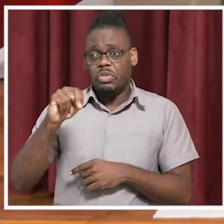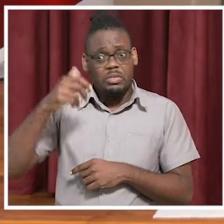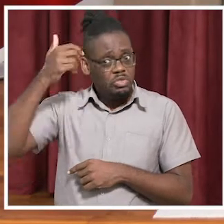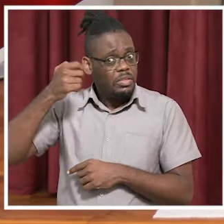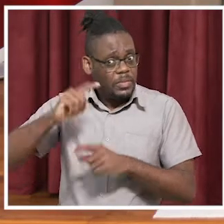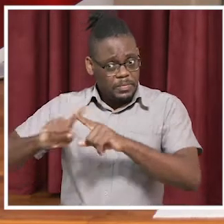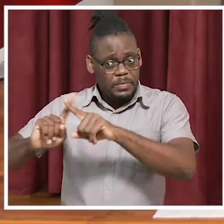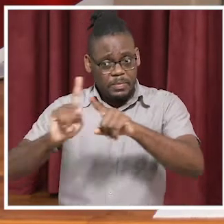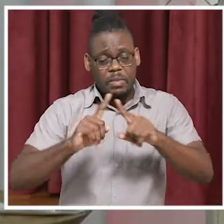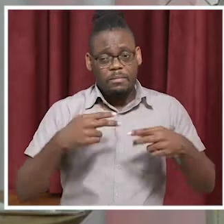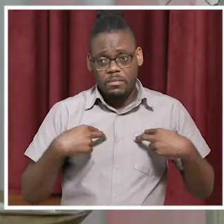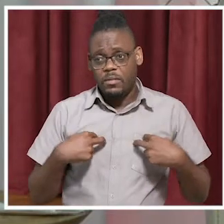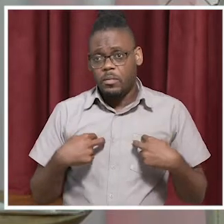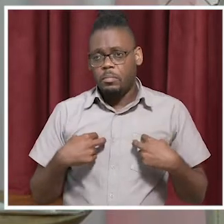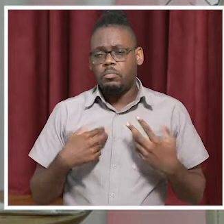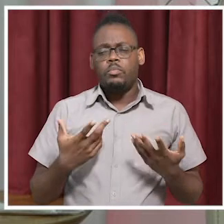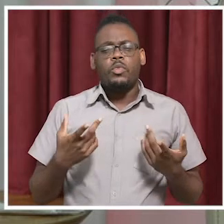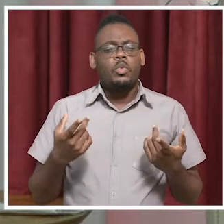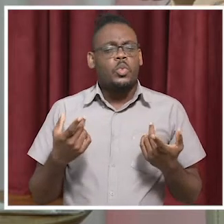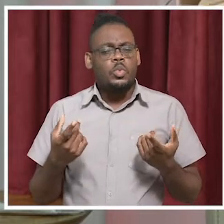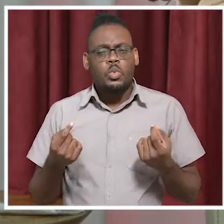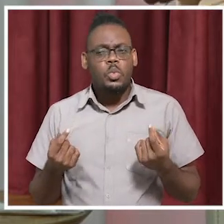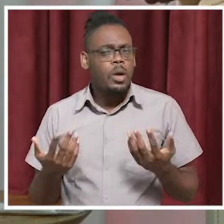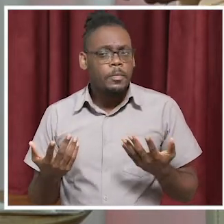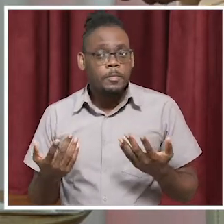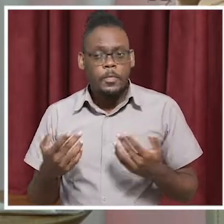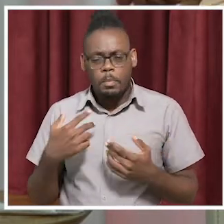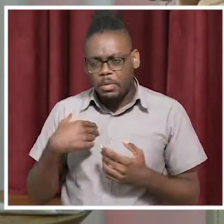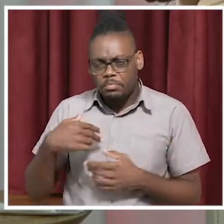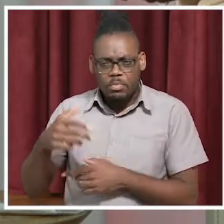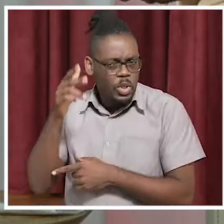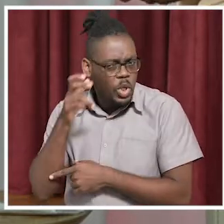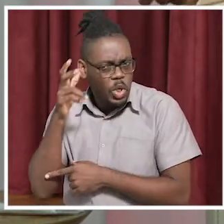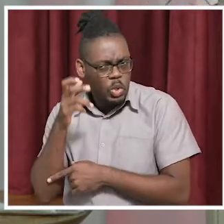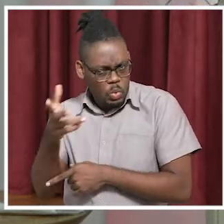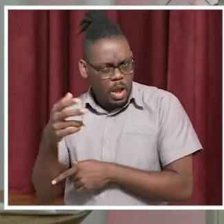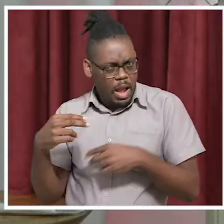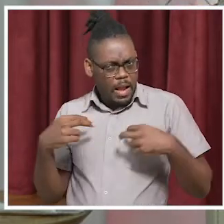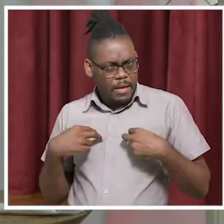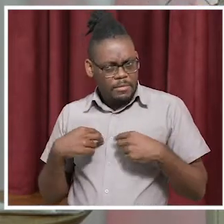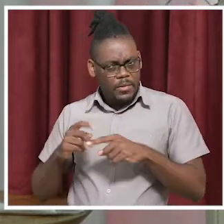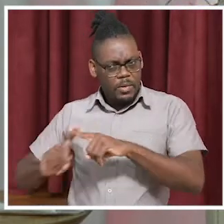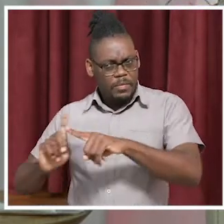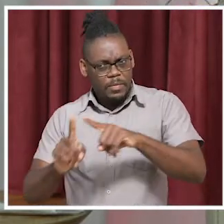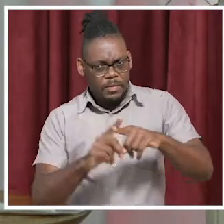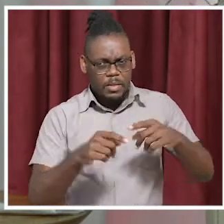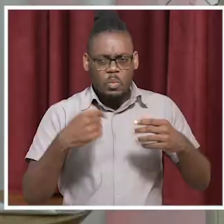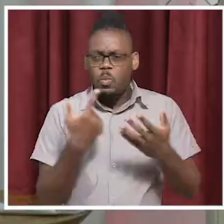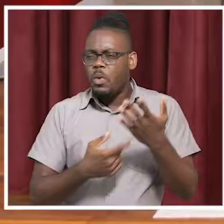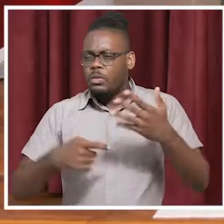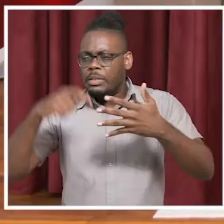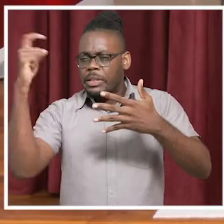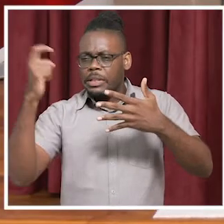you have reoccurring needs versus occasional needs. Right. Because if we're talking about seasonal